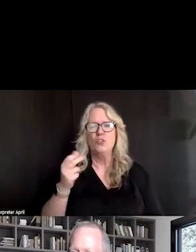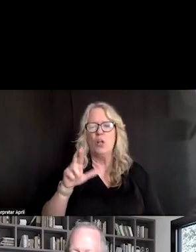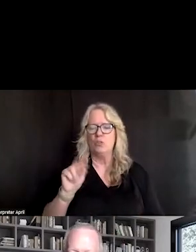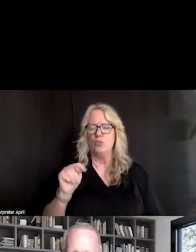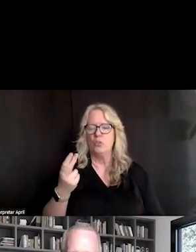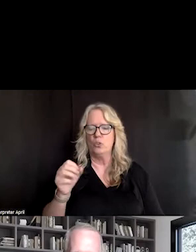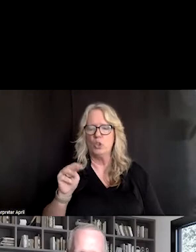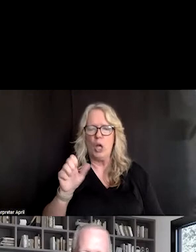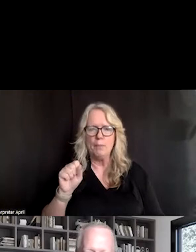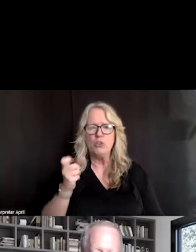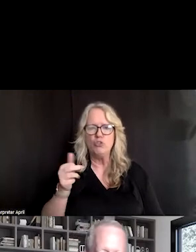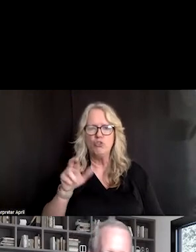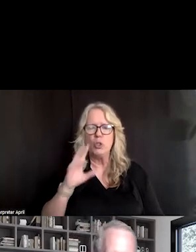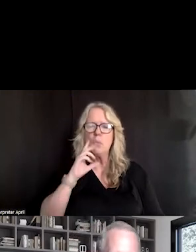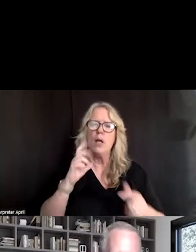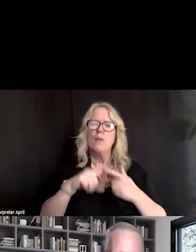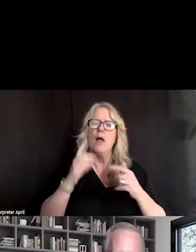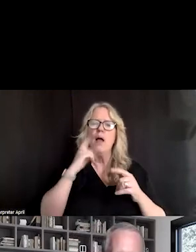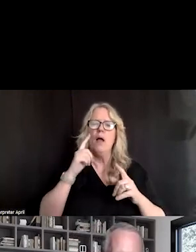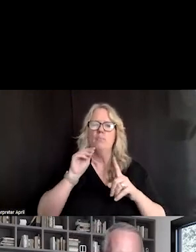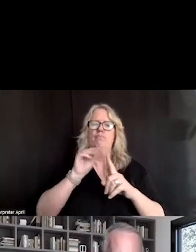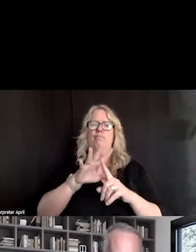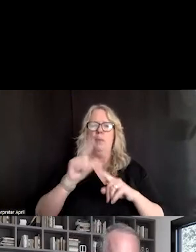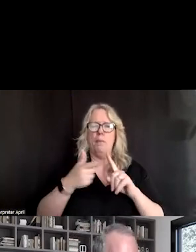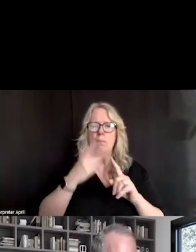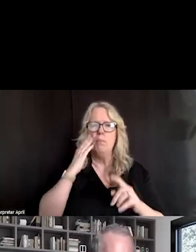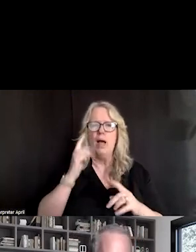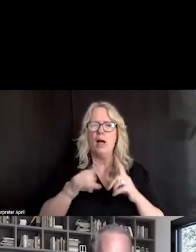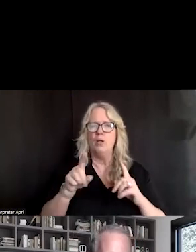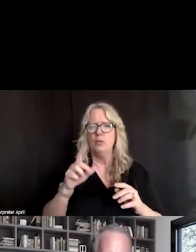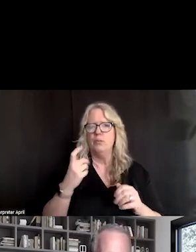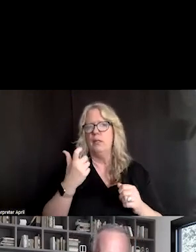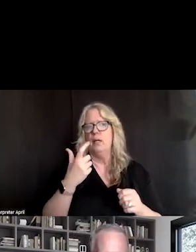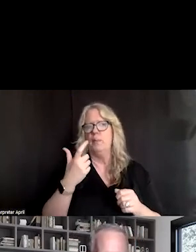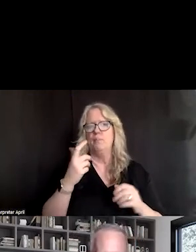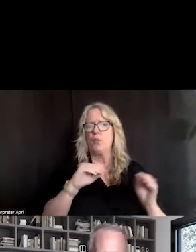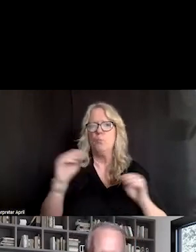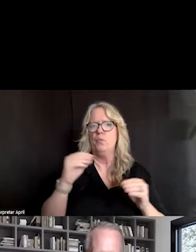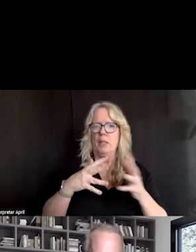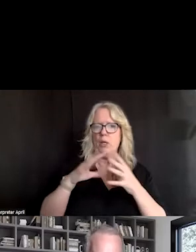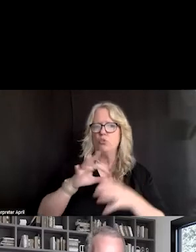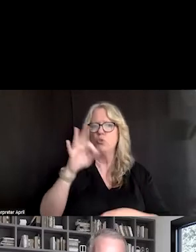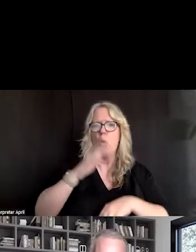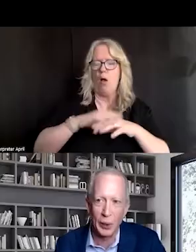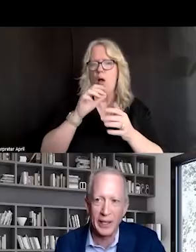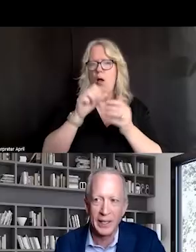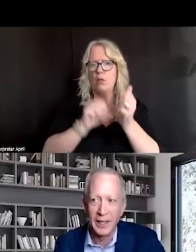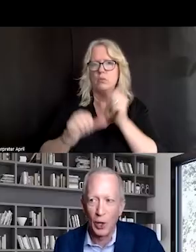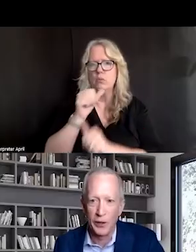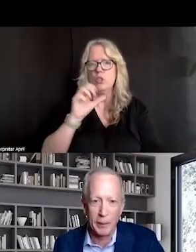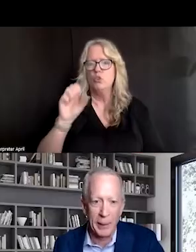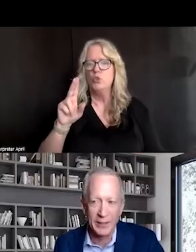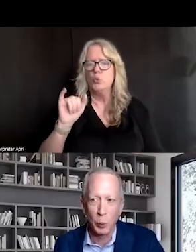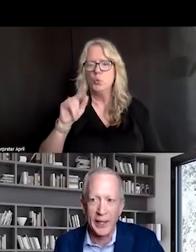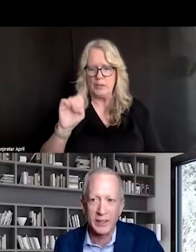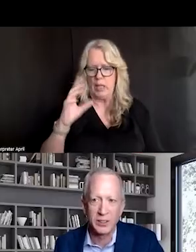been highlighting the Moving America's Soul on suicide, and we've been highlighting the Tanja Miles amazing story over